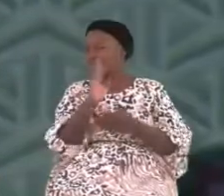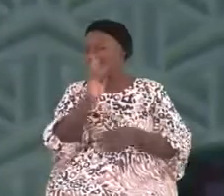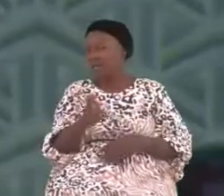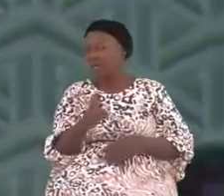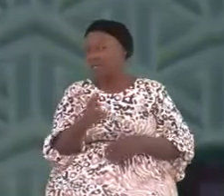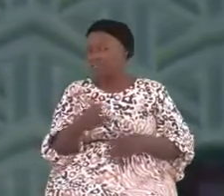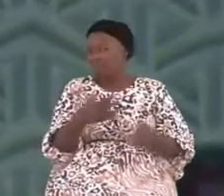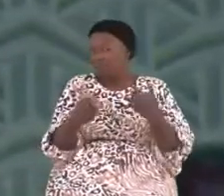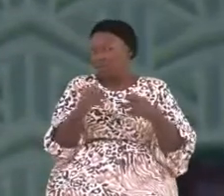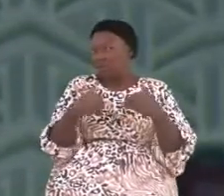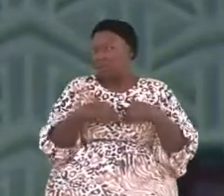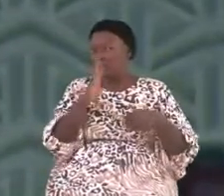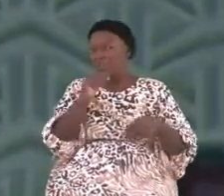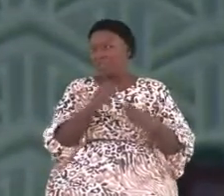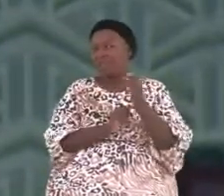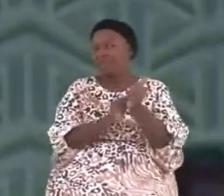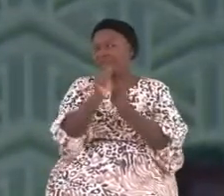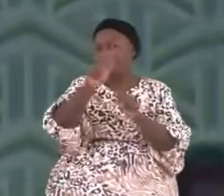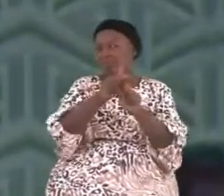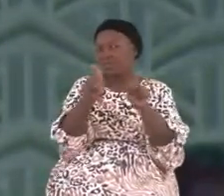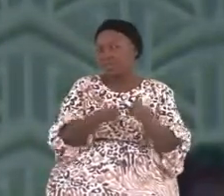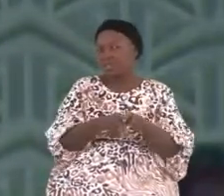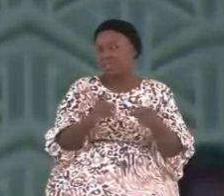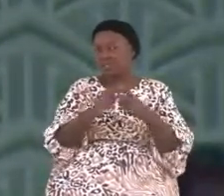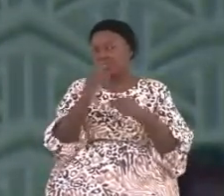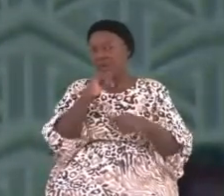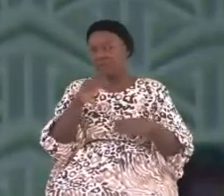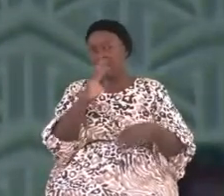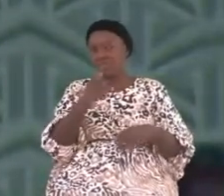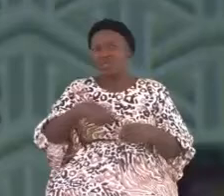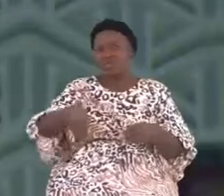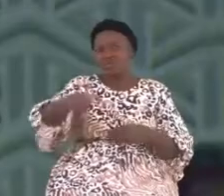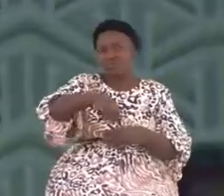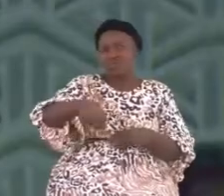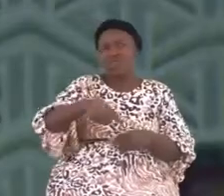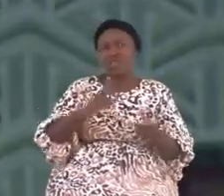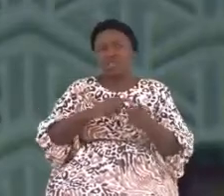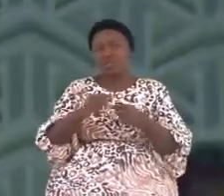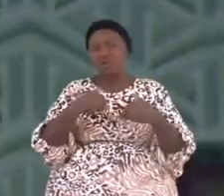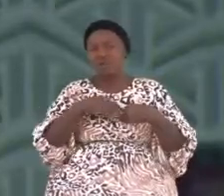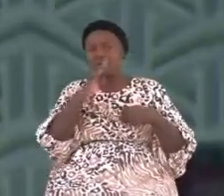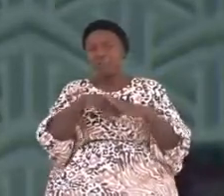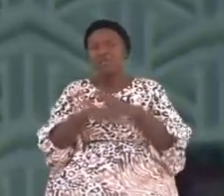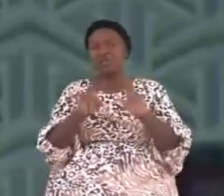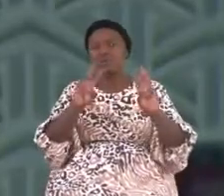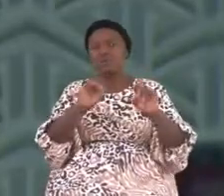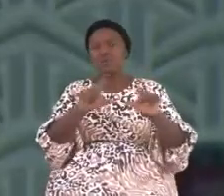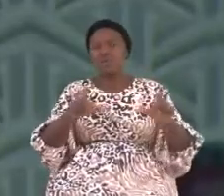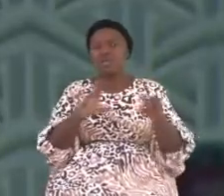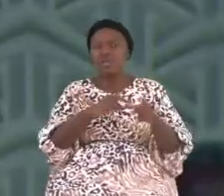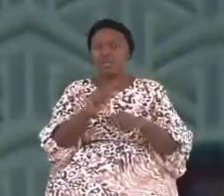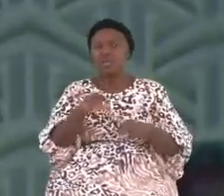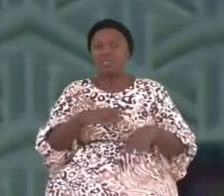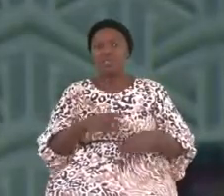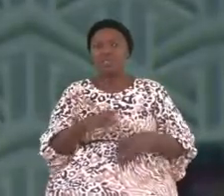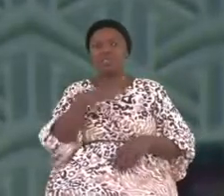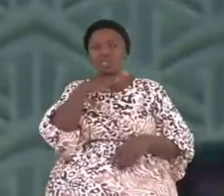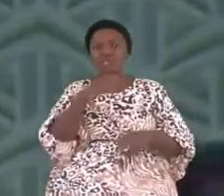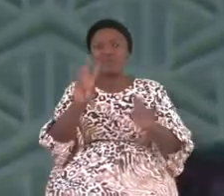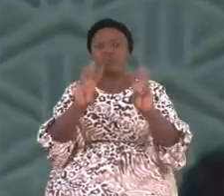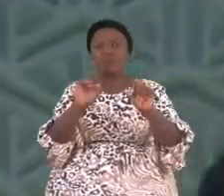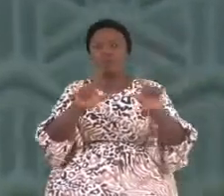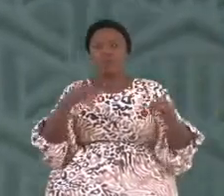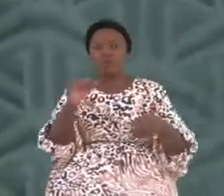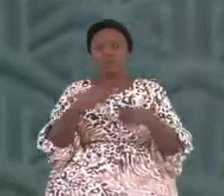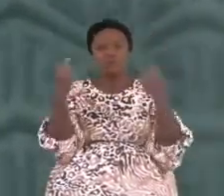the dungeon, you've been in the pit, you've been in the well, dirty well of sin, you will